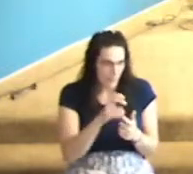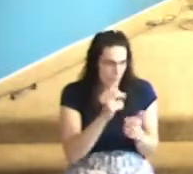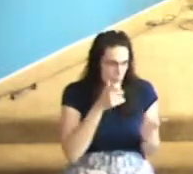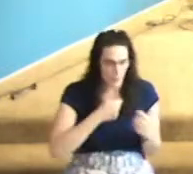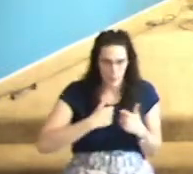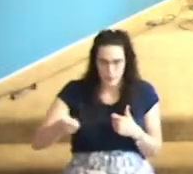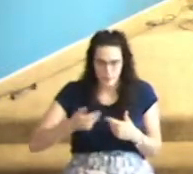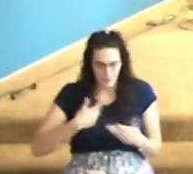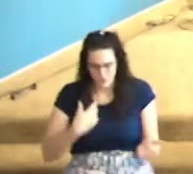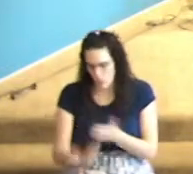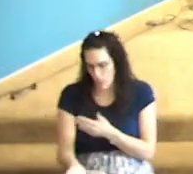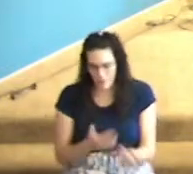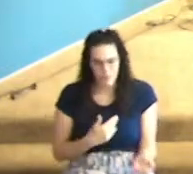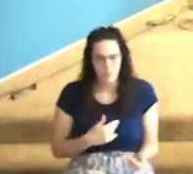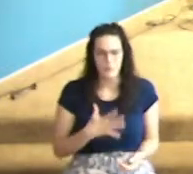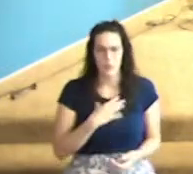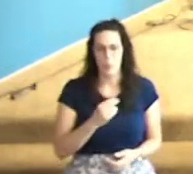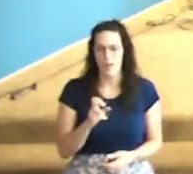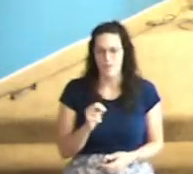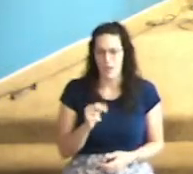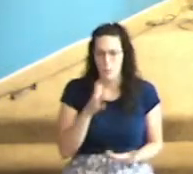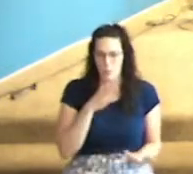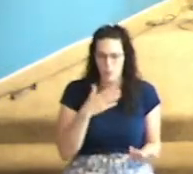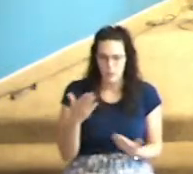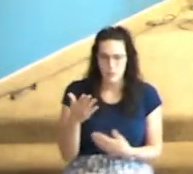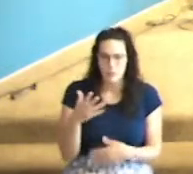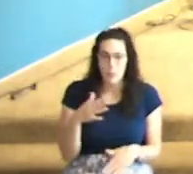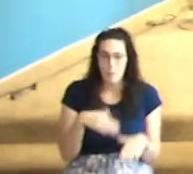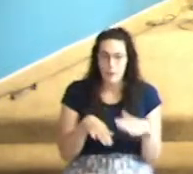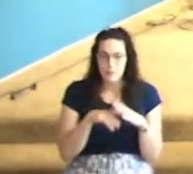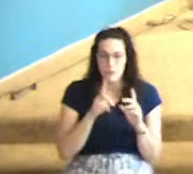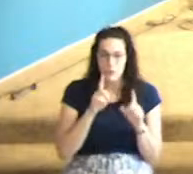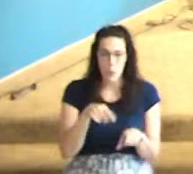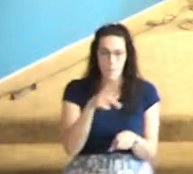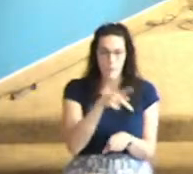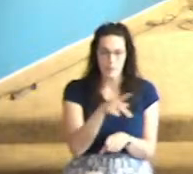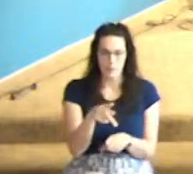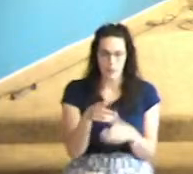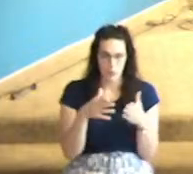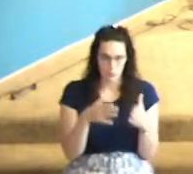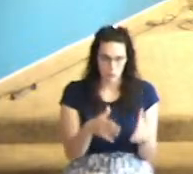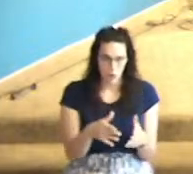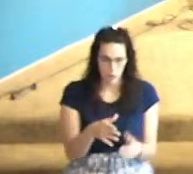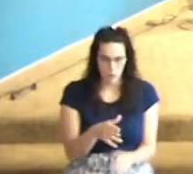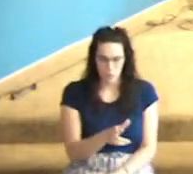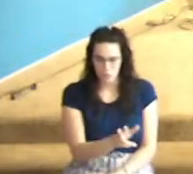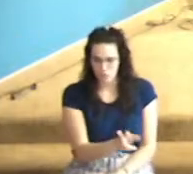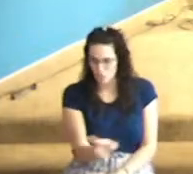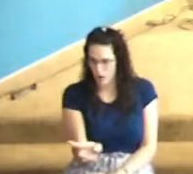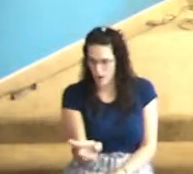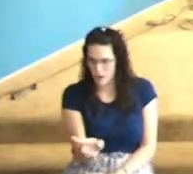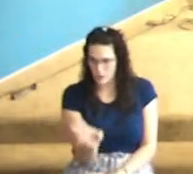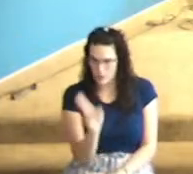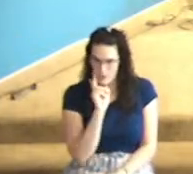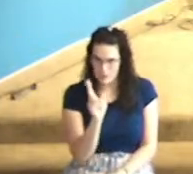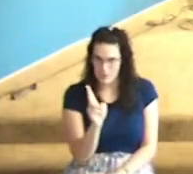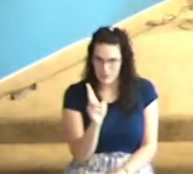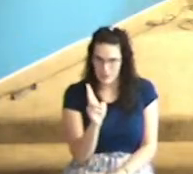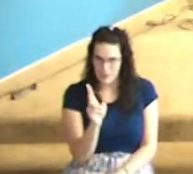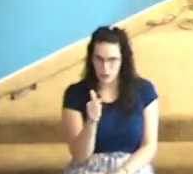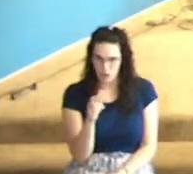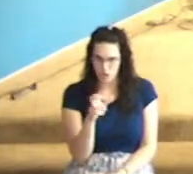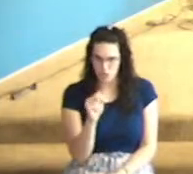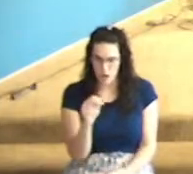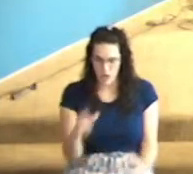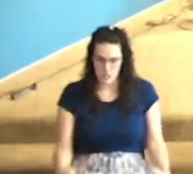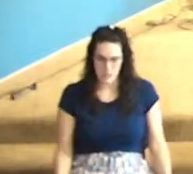So the white van will take you. And so basically go to the Pleasant Plains Road, turn right, and when you see those grain silos, just drive